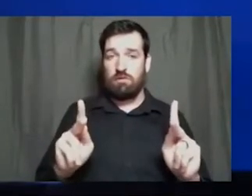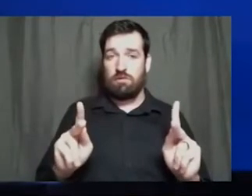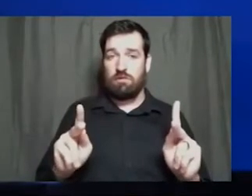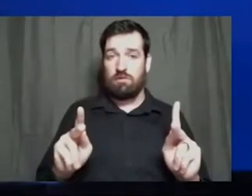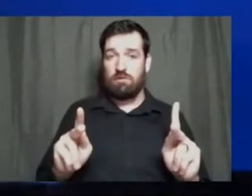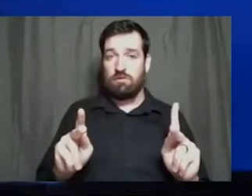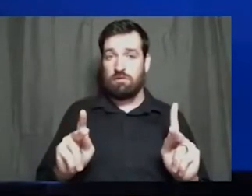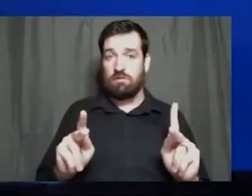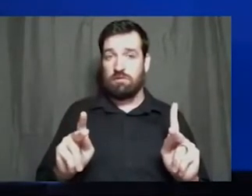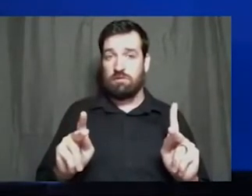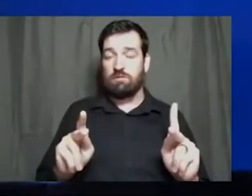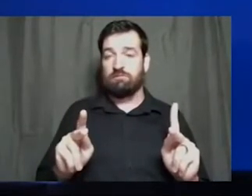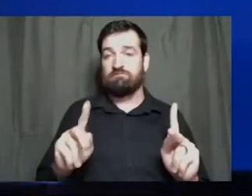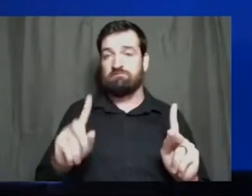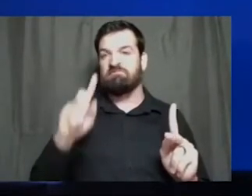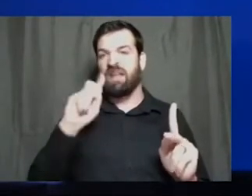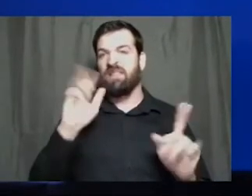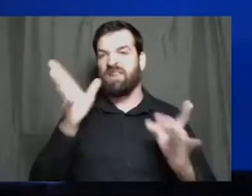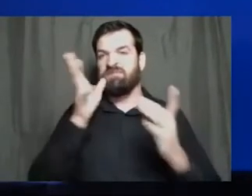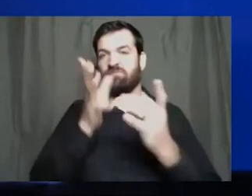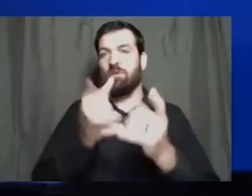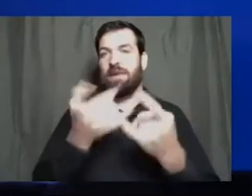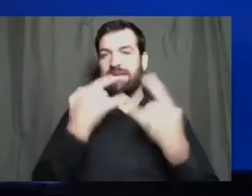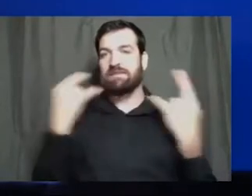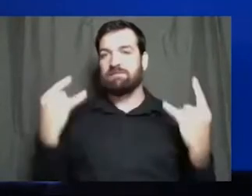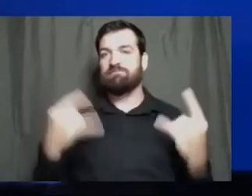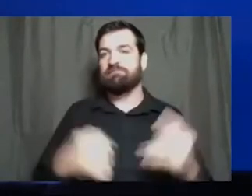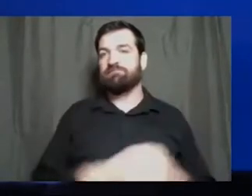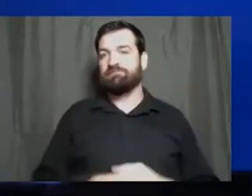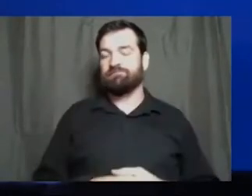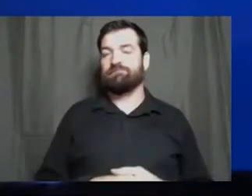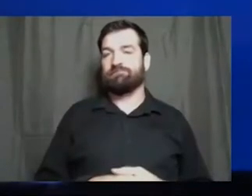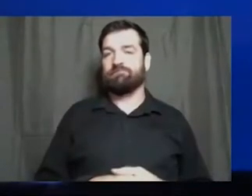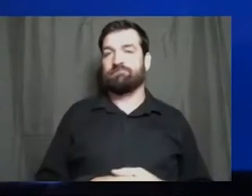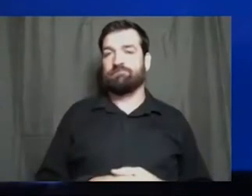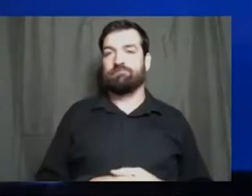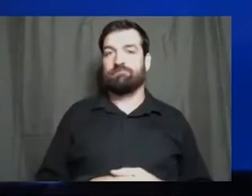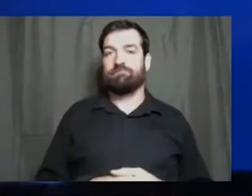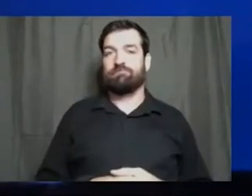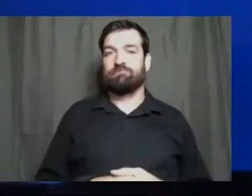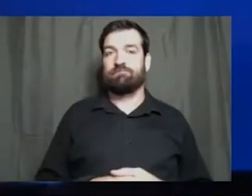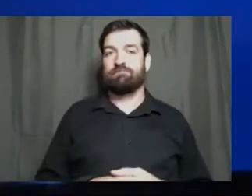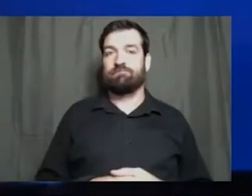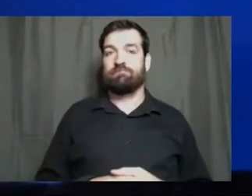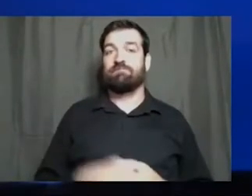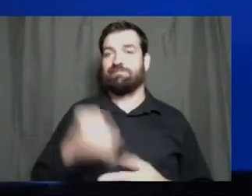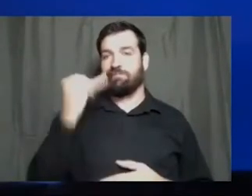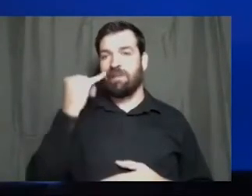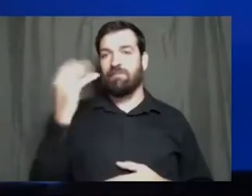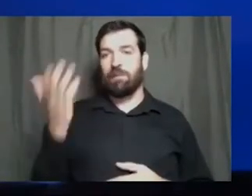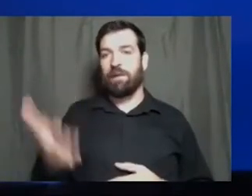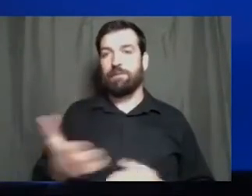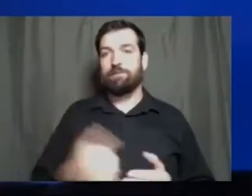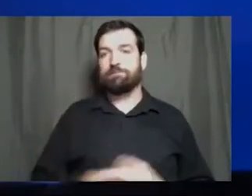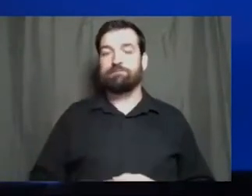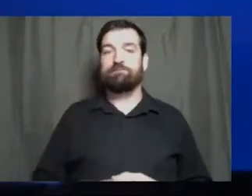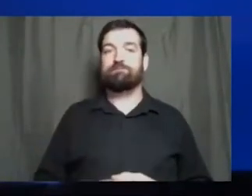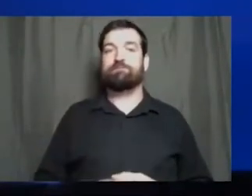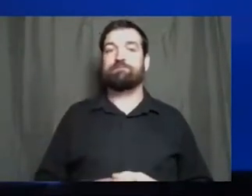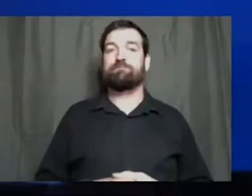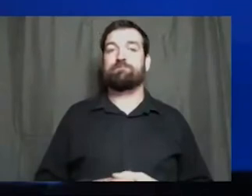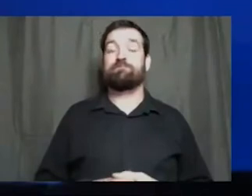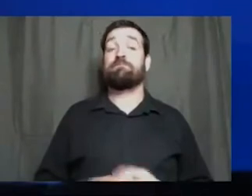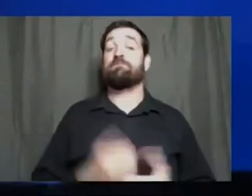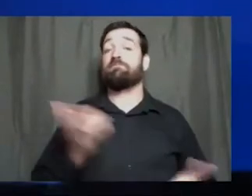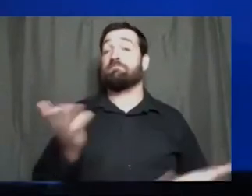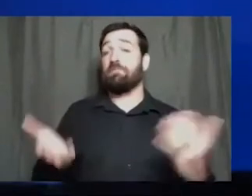I think I'm going to wear a mask if I'm there. And if I'm there, and I think that that I may be there, and if so, I'm